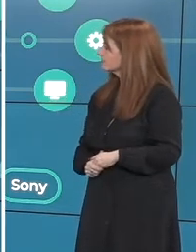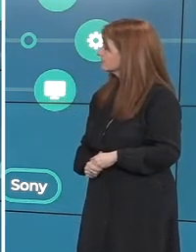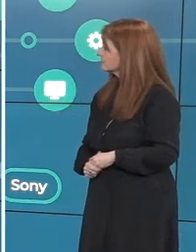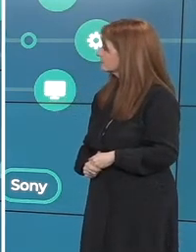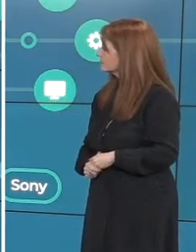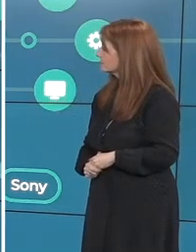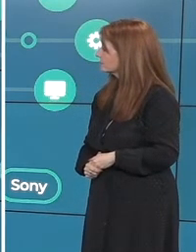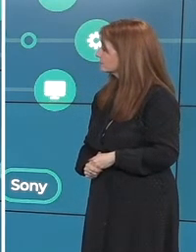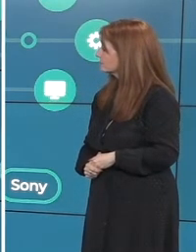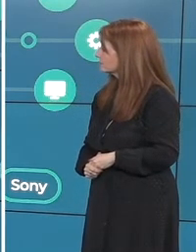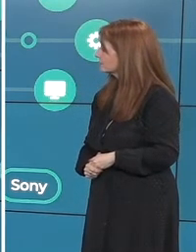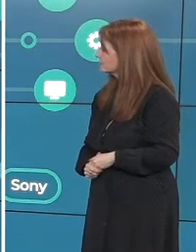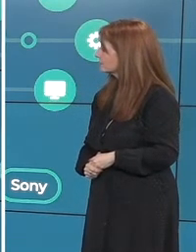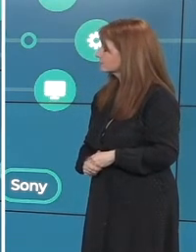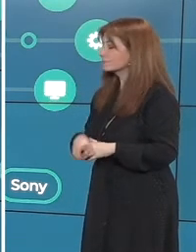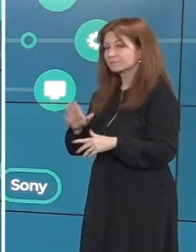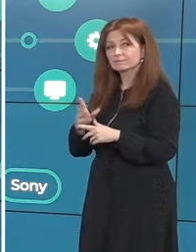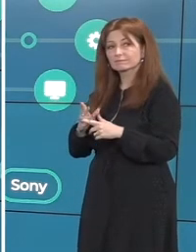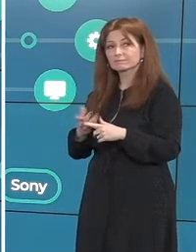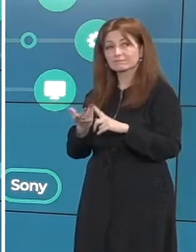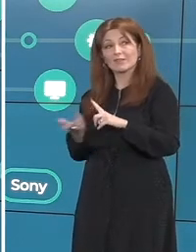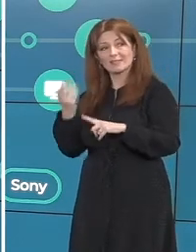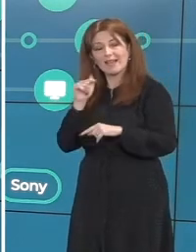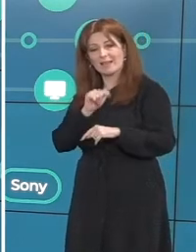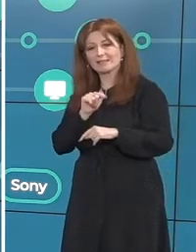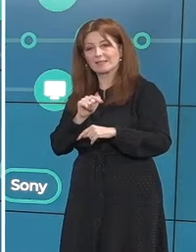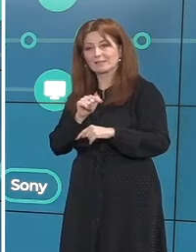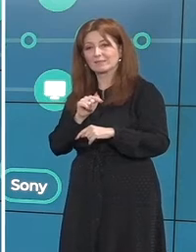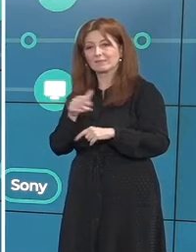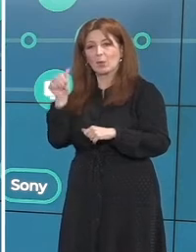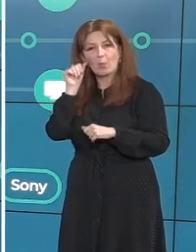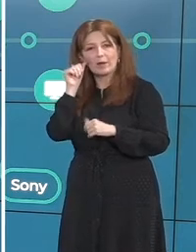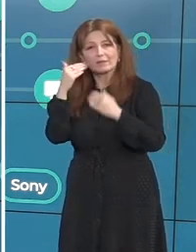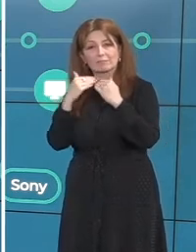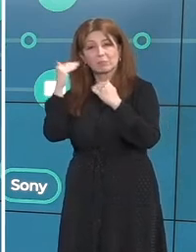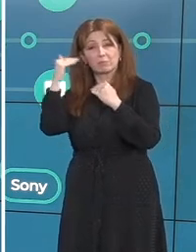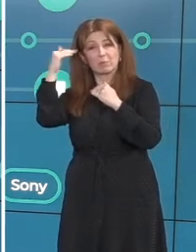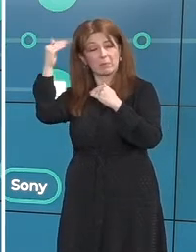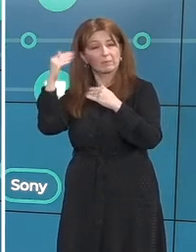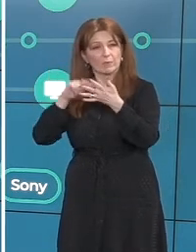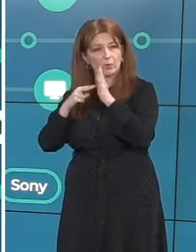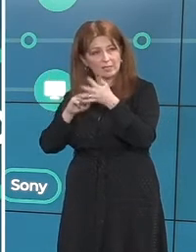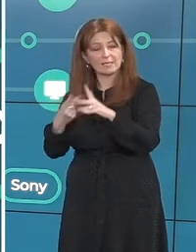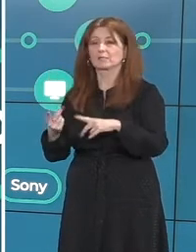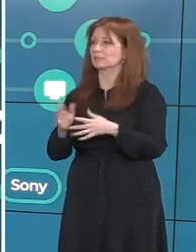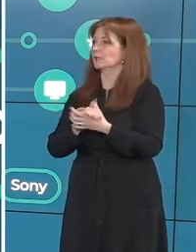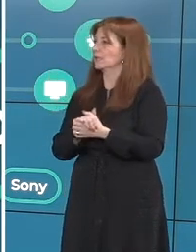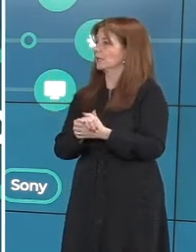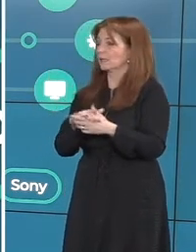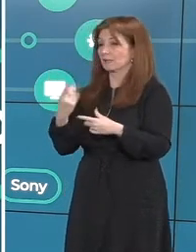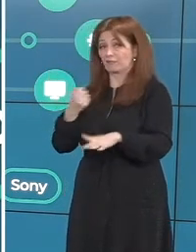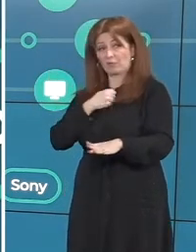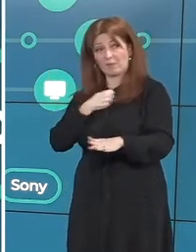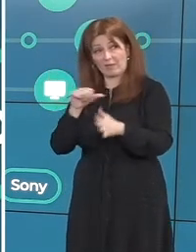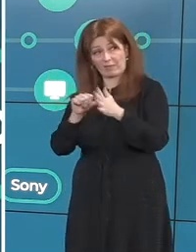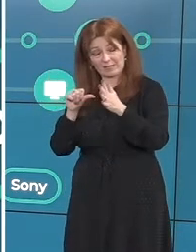And sort of dovetailing on that, the awareness at multiple levels of the organization, because the thing that for me is the hardest